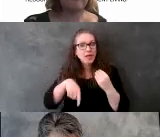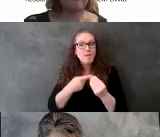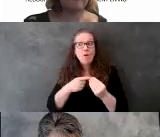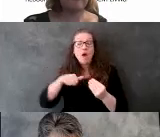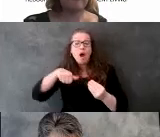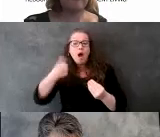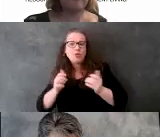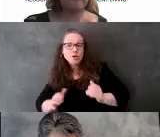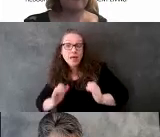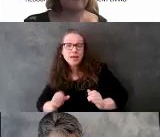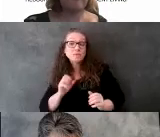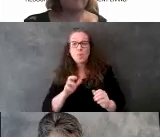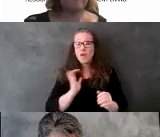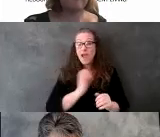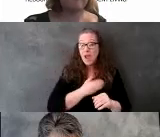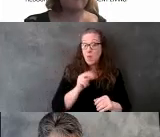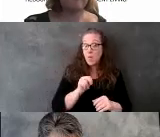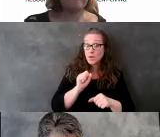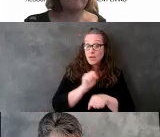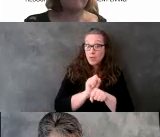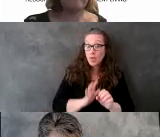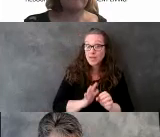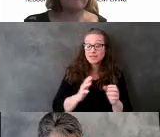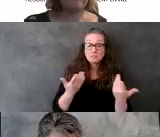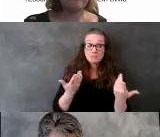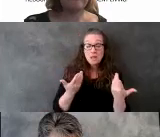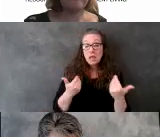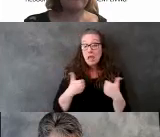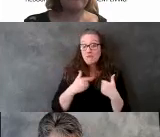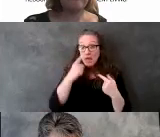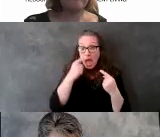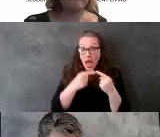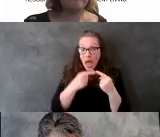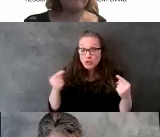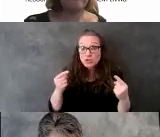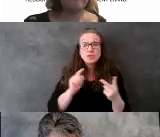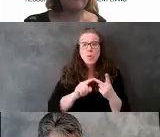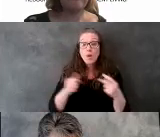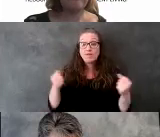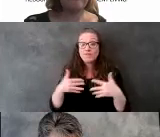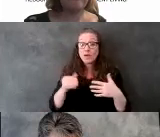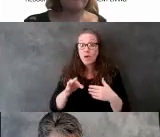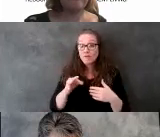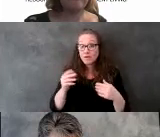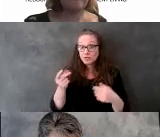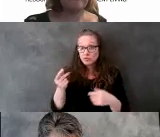who may have allergies or just generic fear of dogs. Those folks have to be accommodated too.